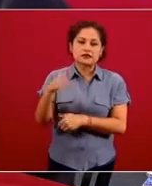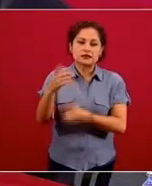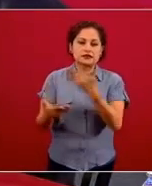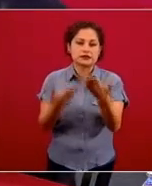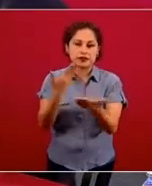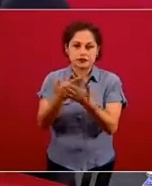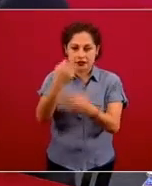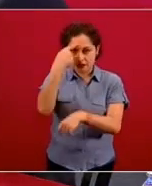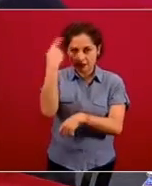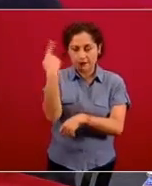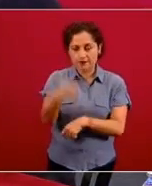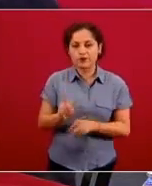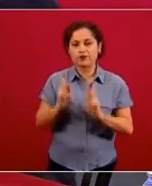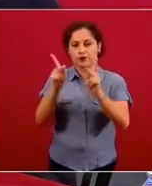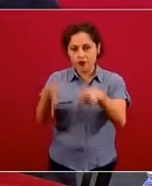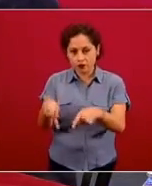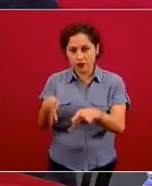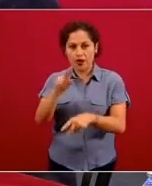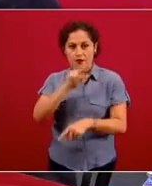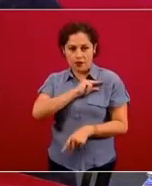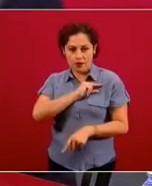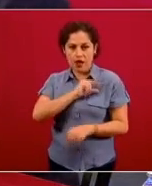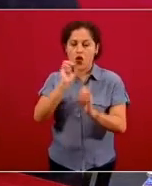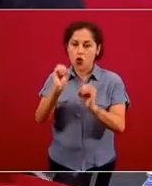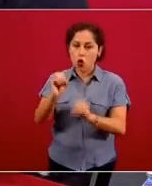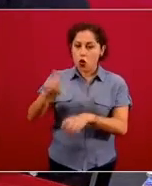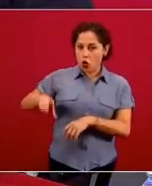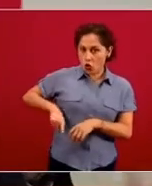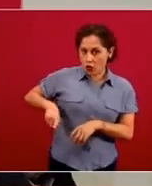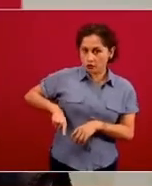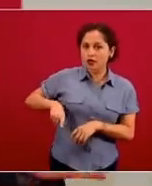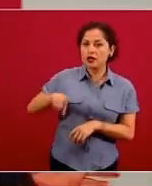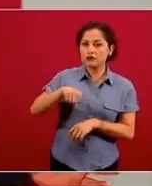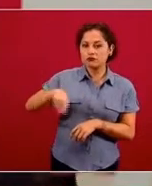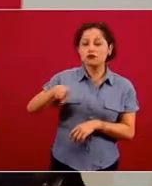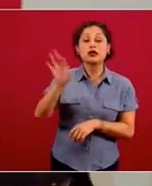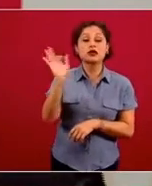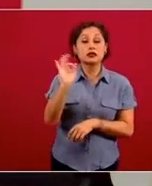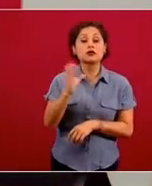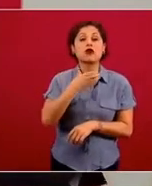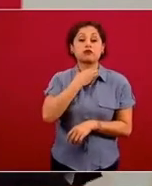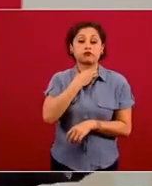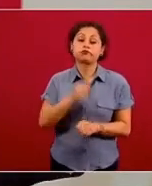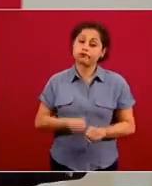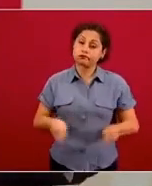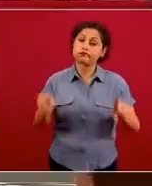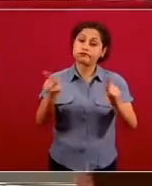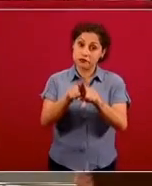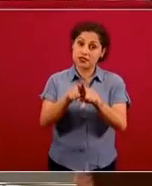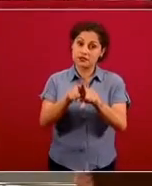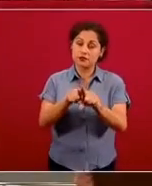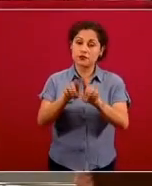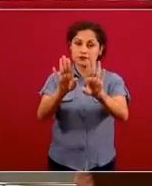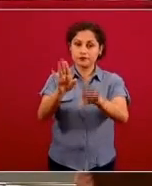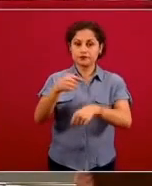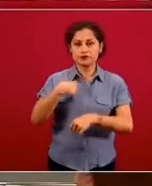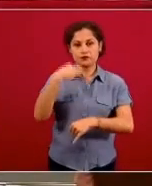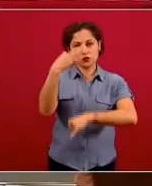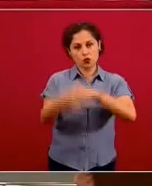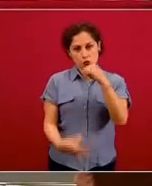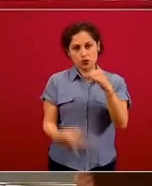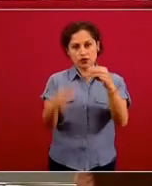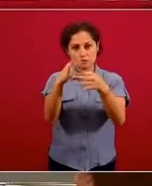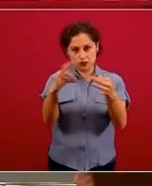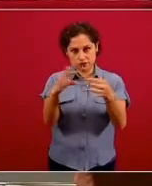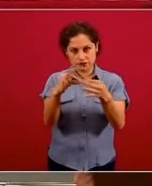our systems, for example, for funerals, which are for the majority private systems. I am going to